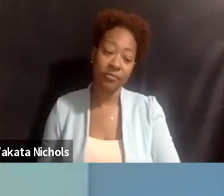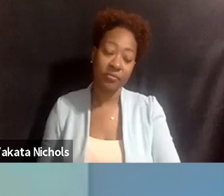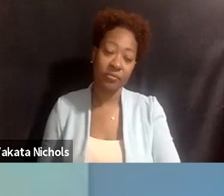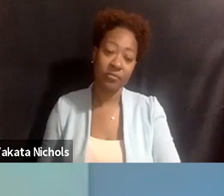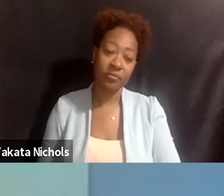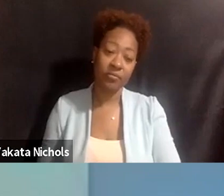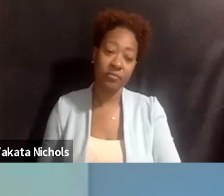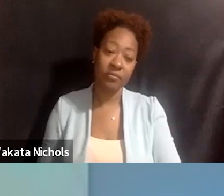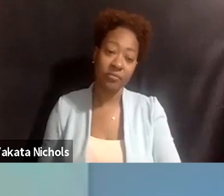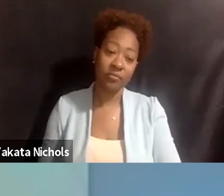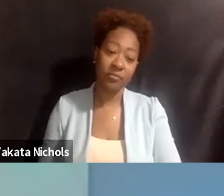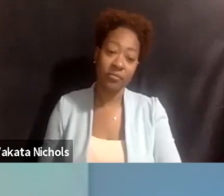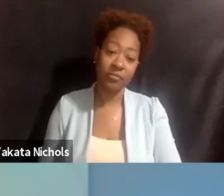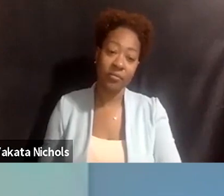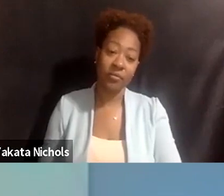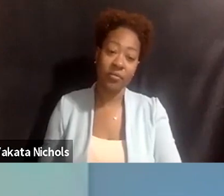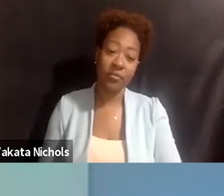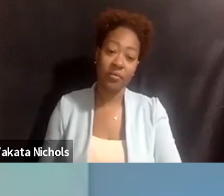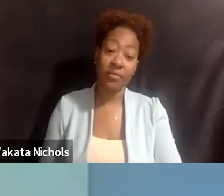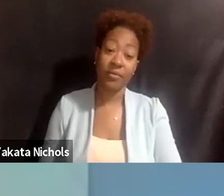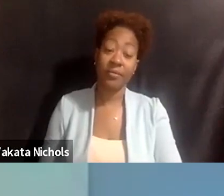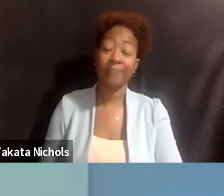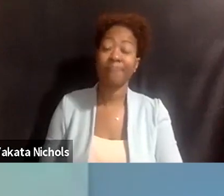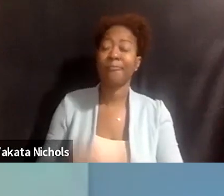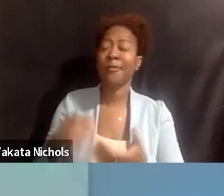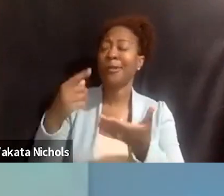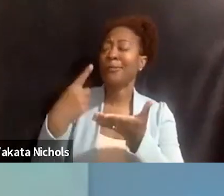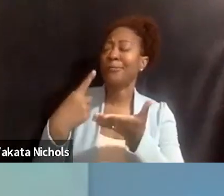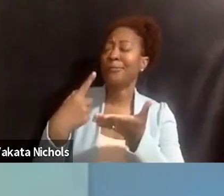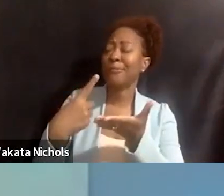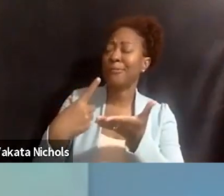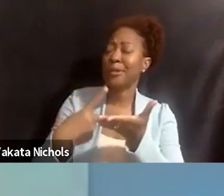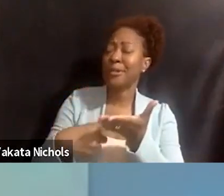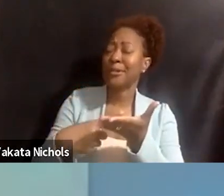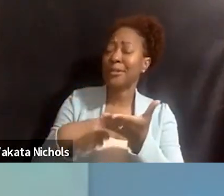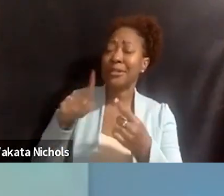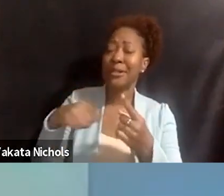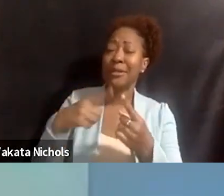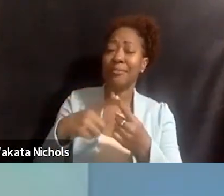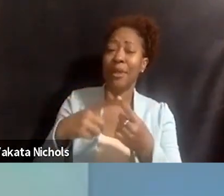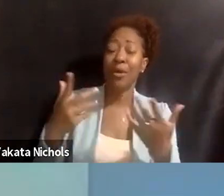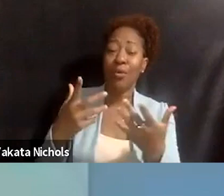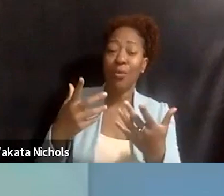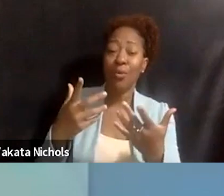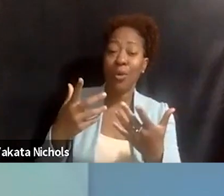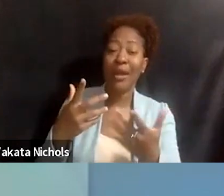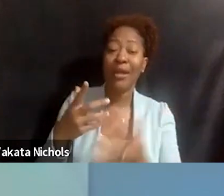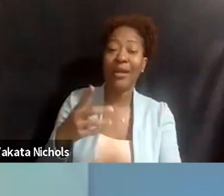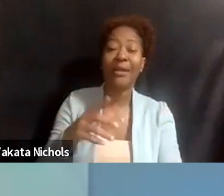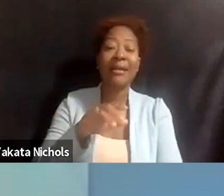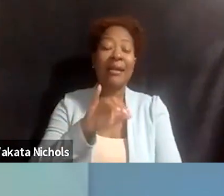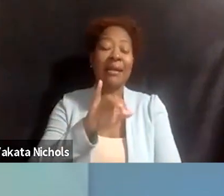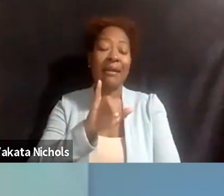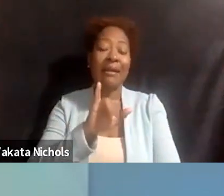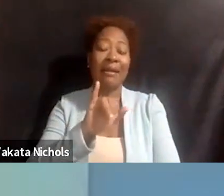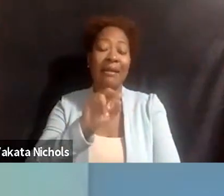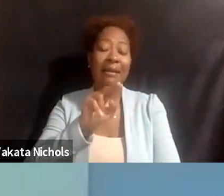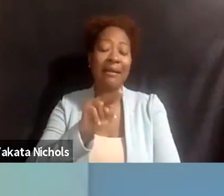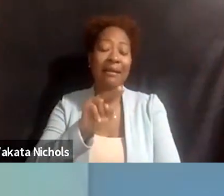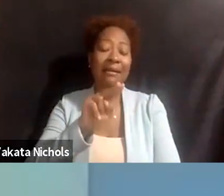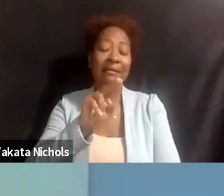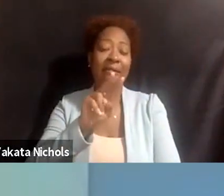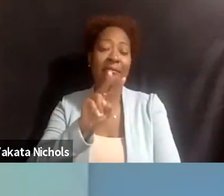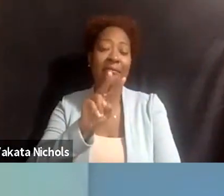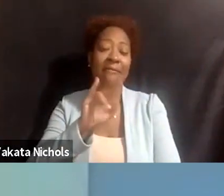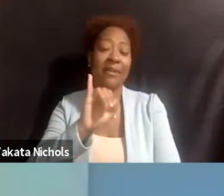So now we are going to discuss an invisible disability in the classroom, which happens to be my disability from 3 different